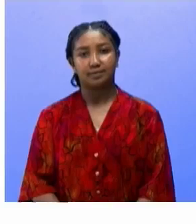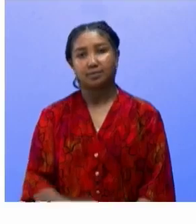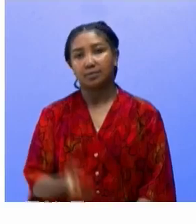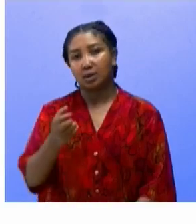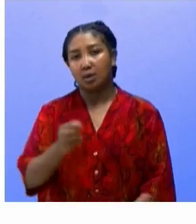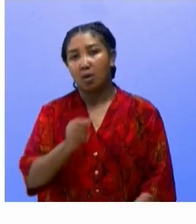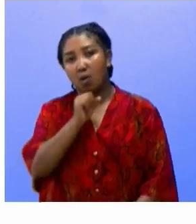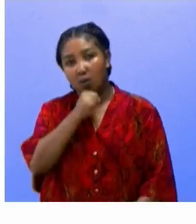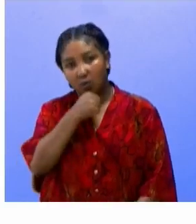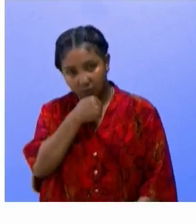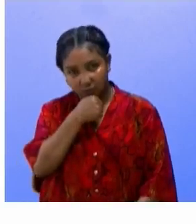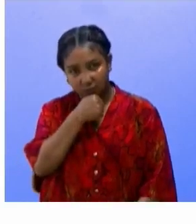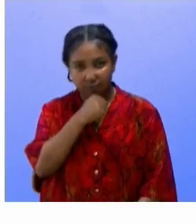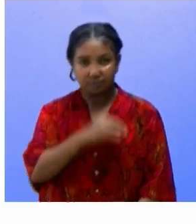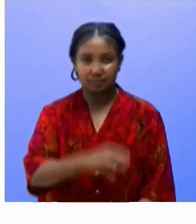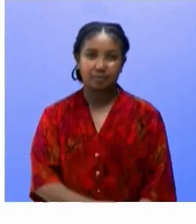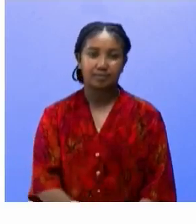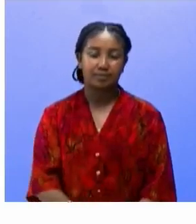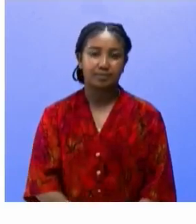old,